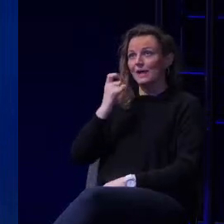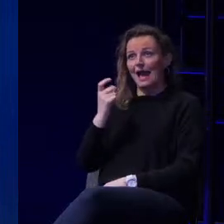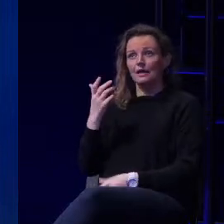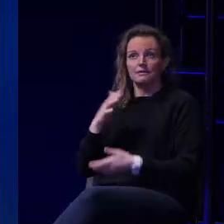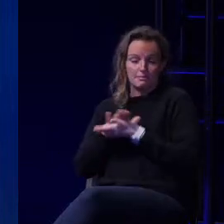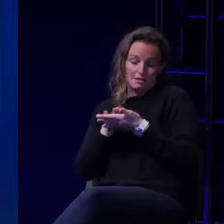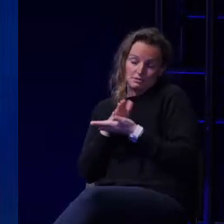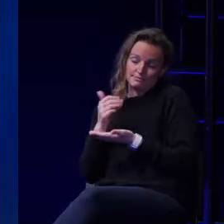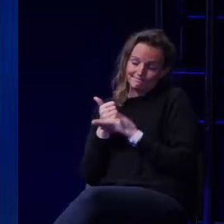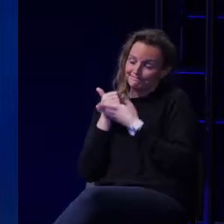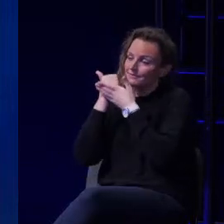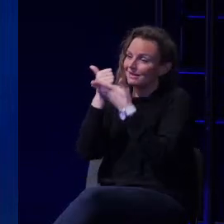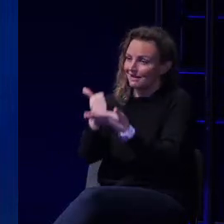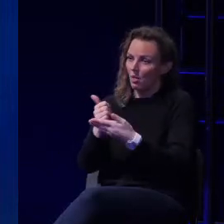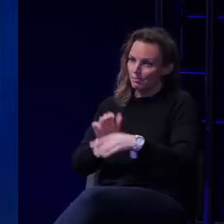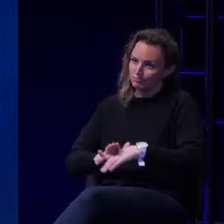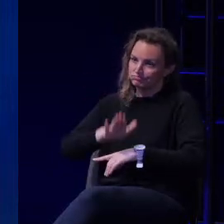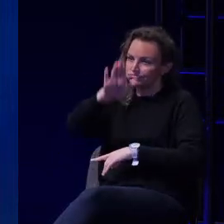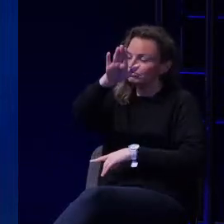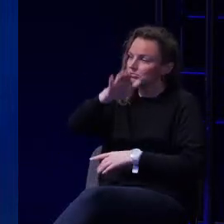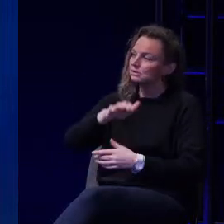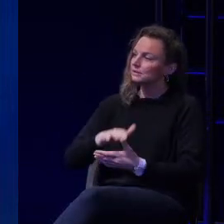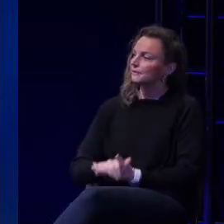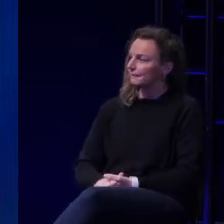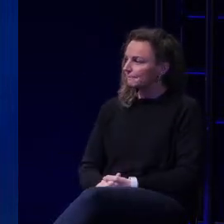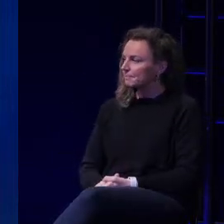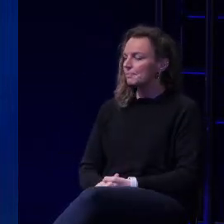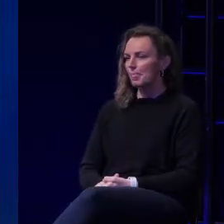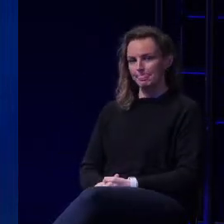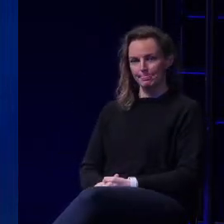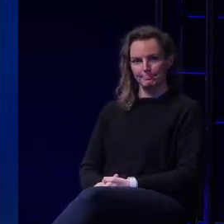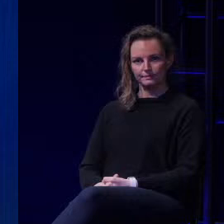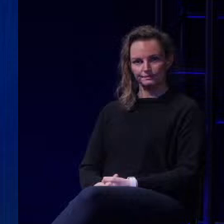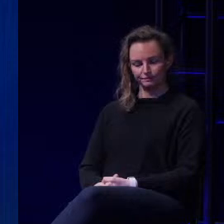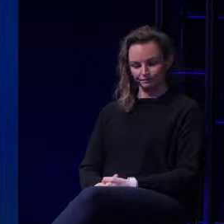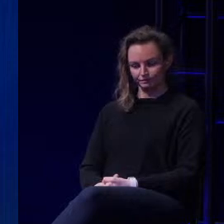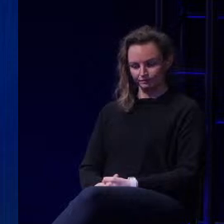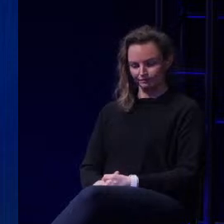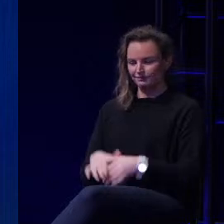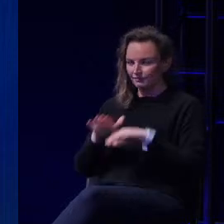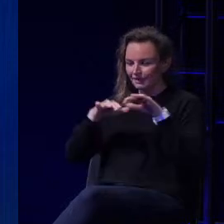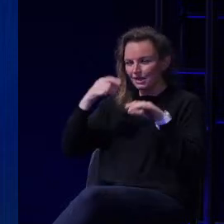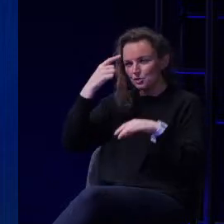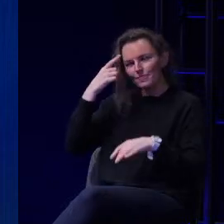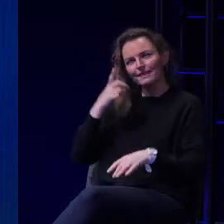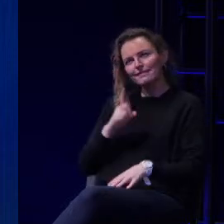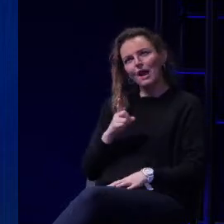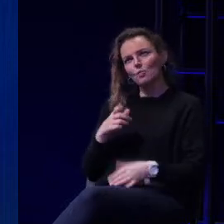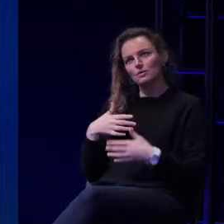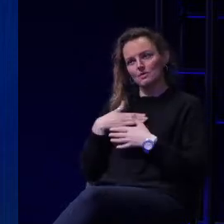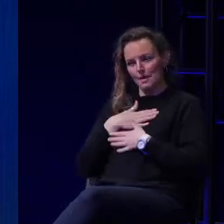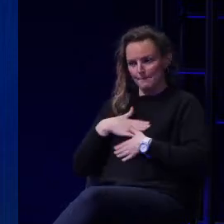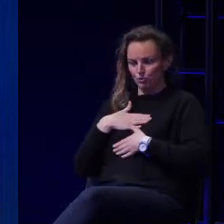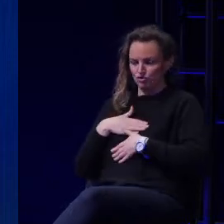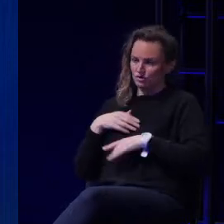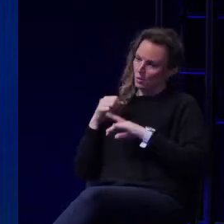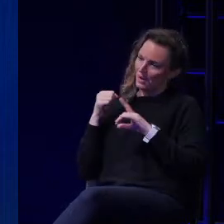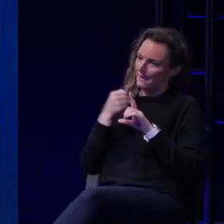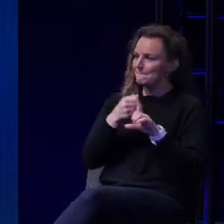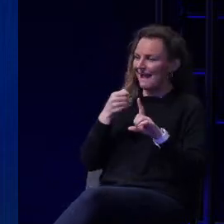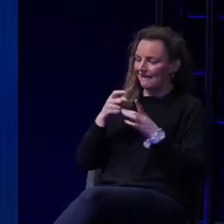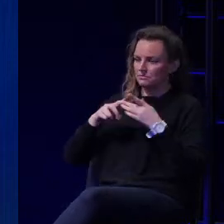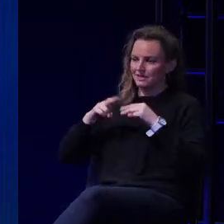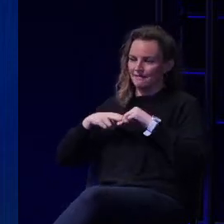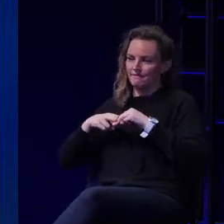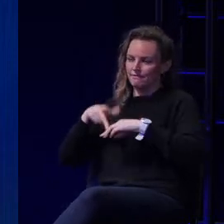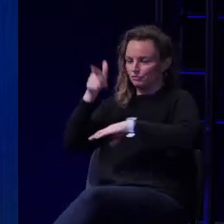can actually, you know, really help. Yeah. And I don't think that would have the emotional impact if it was shot in a conventional way. I